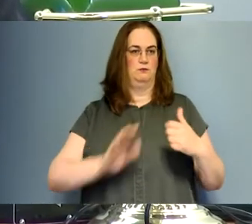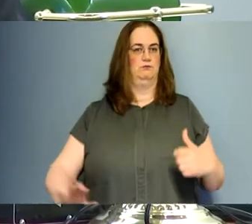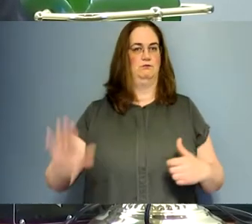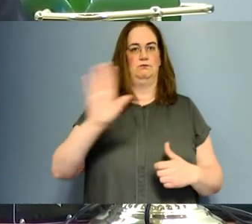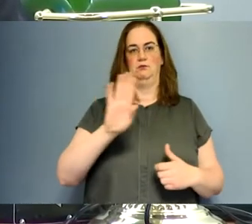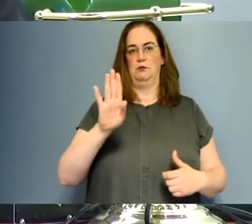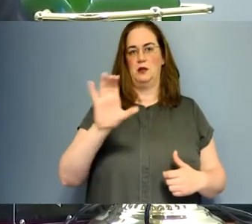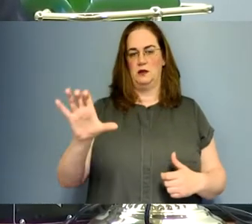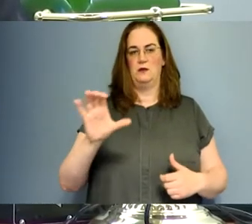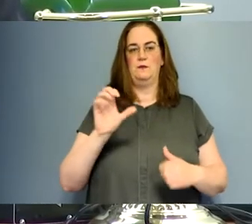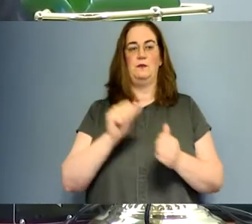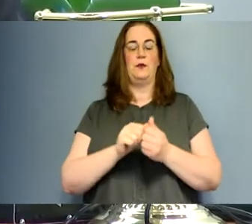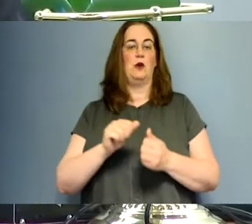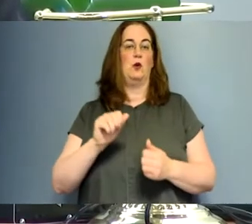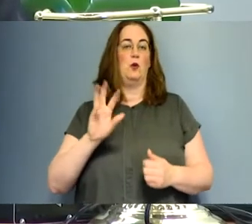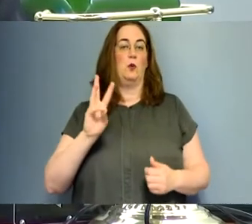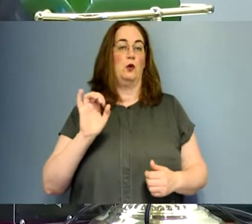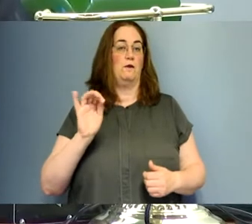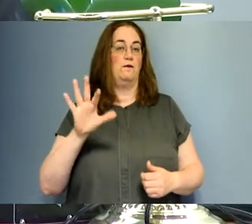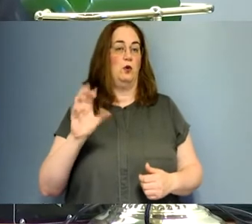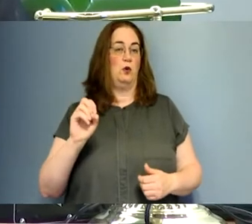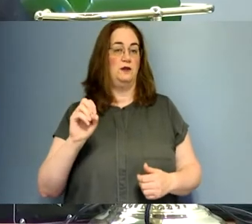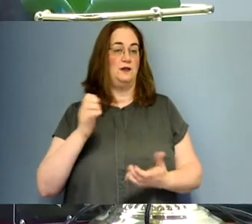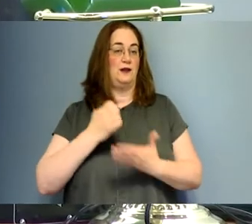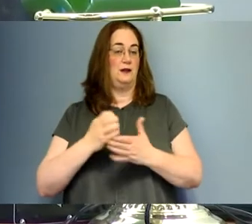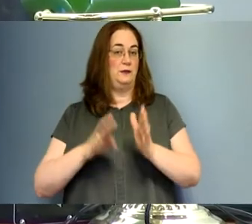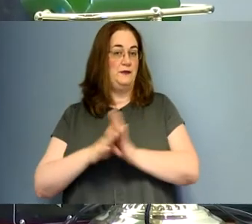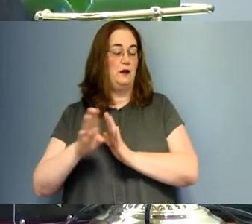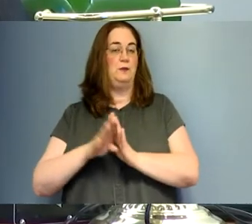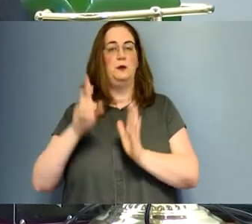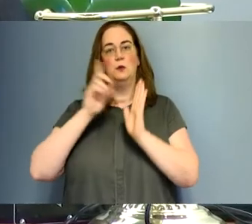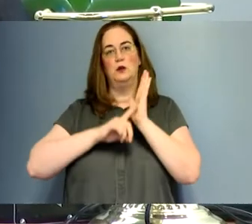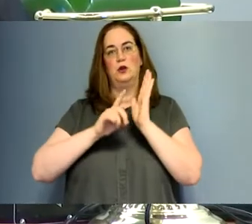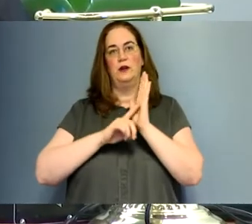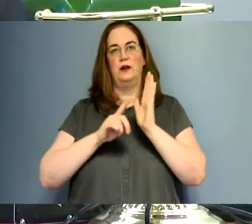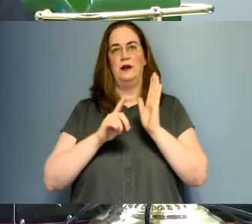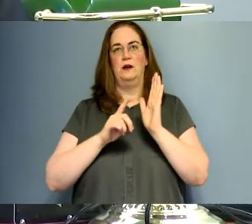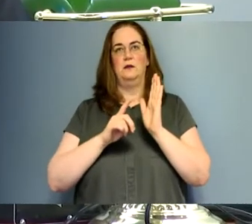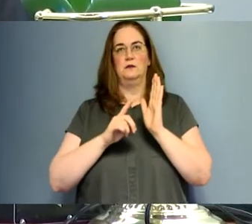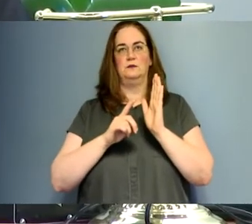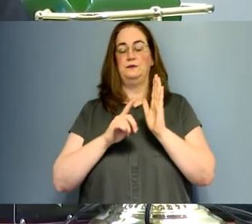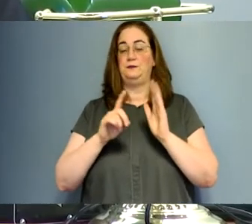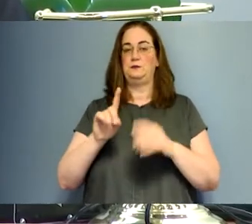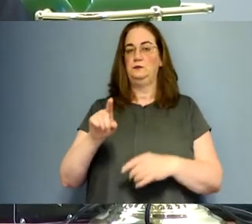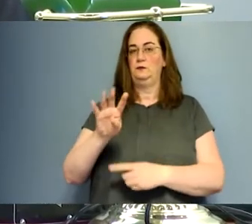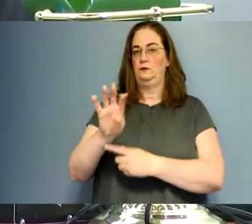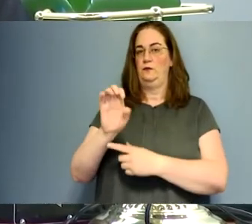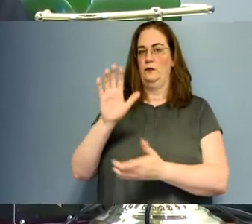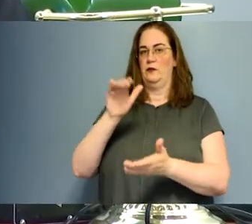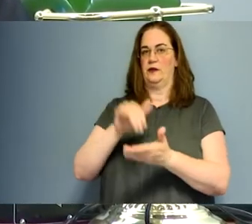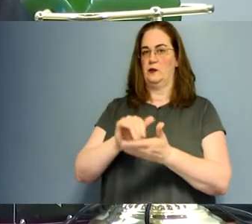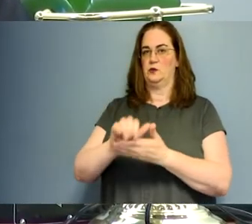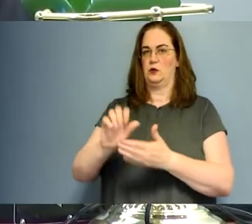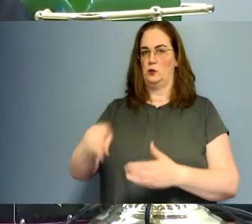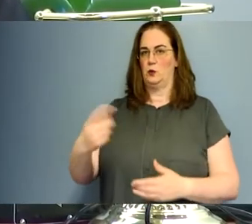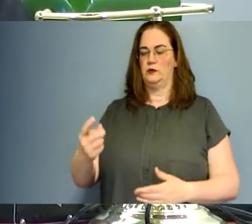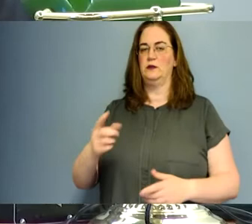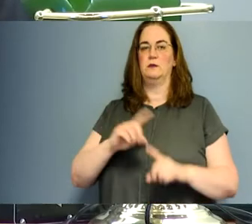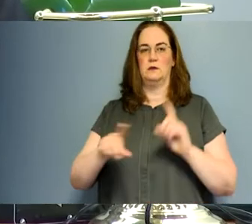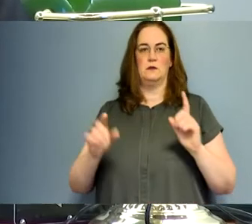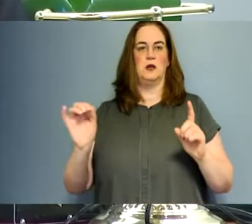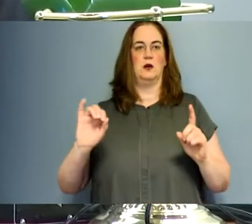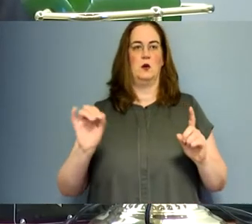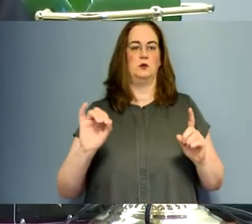With Workforce Economic Development, you know, we're looking at not just the $400,000, but